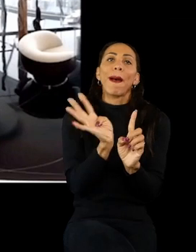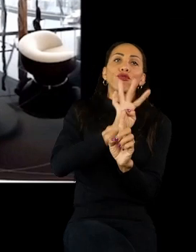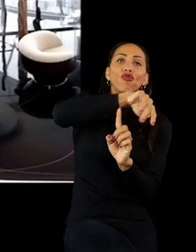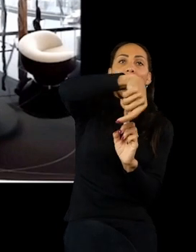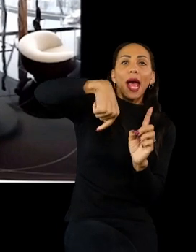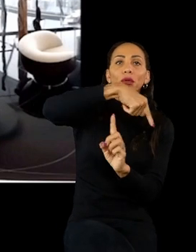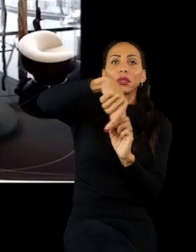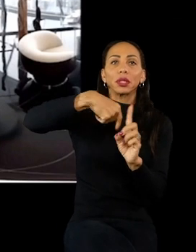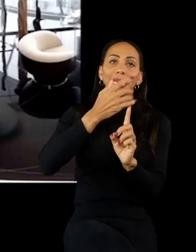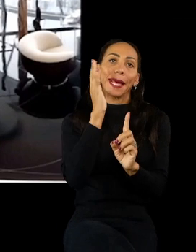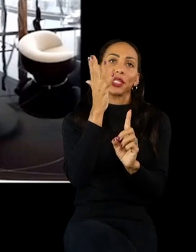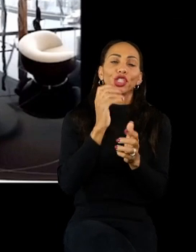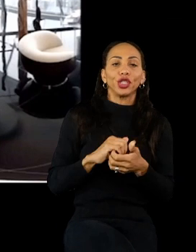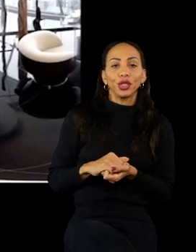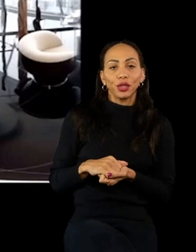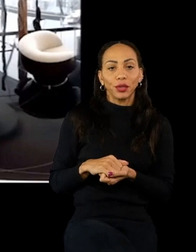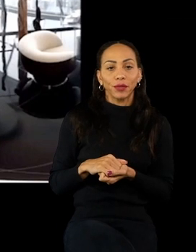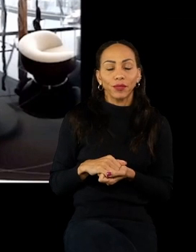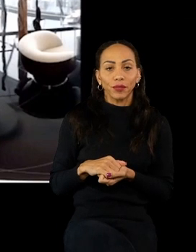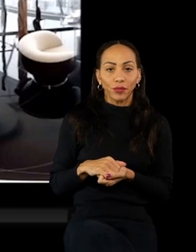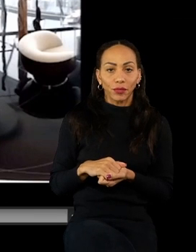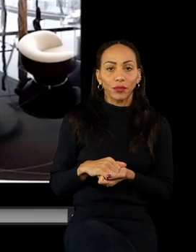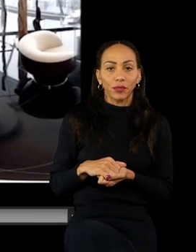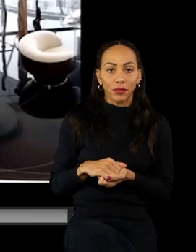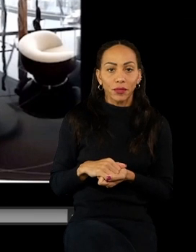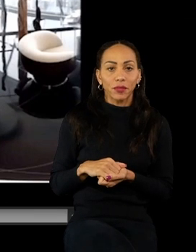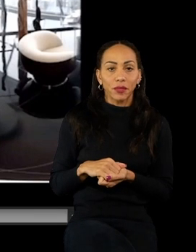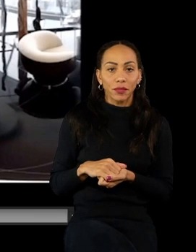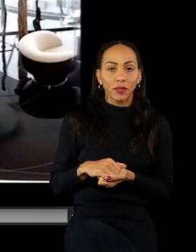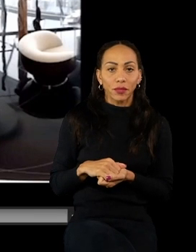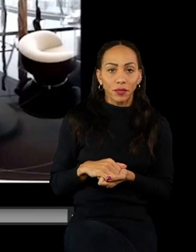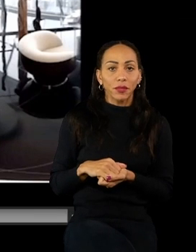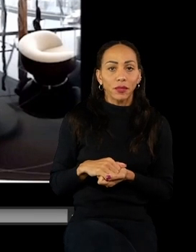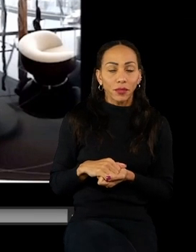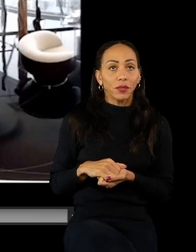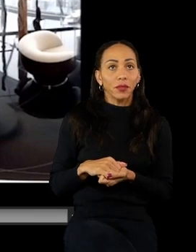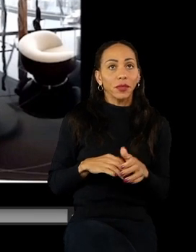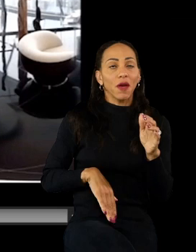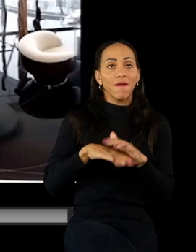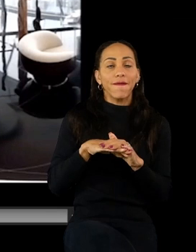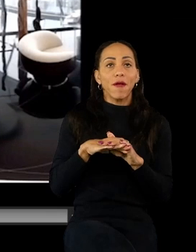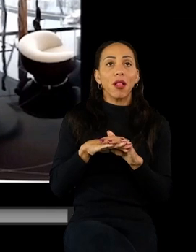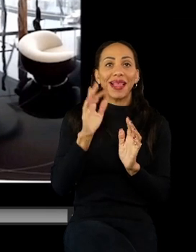the show that you'll see are all full wraparound images. Let me just